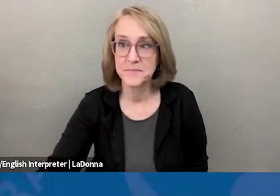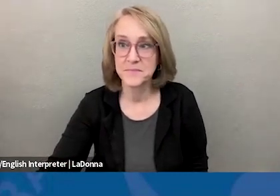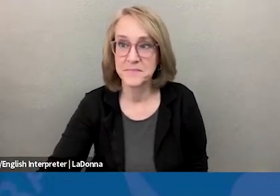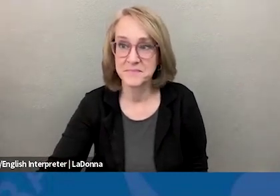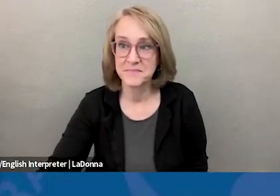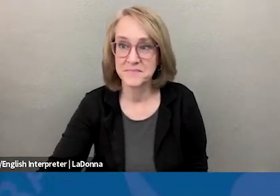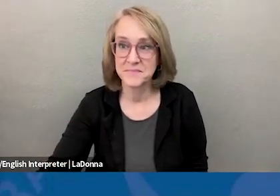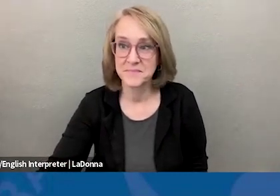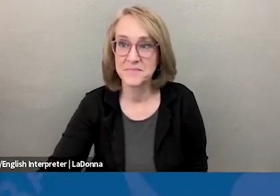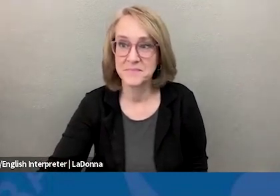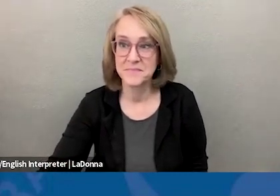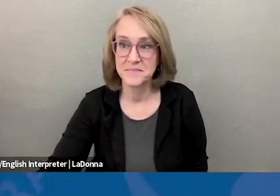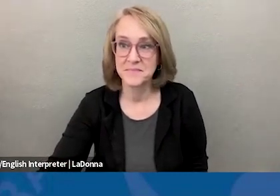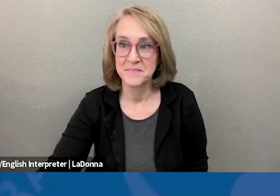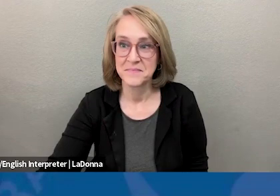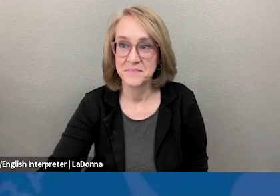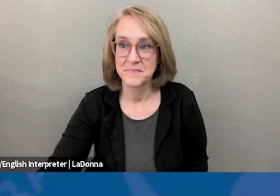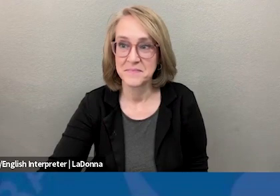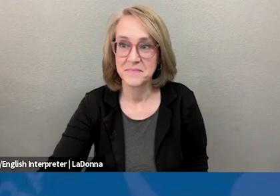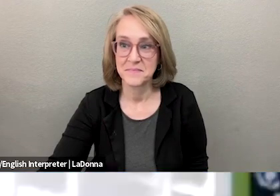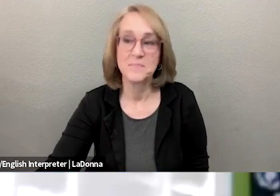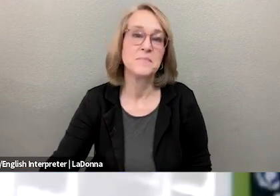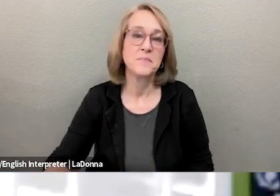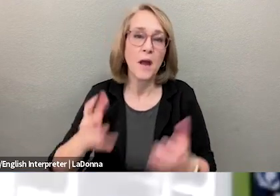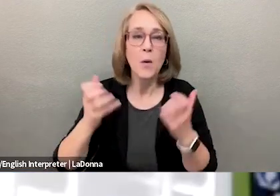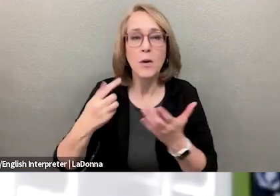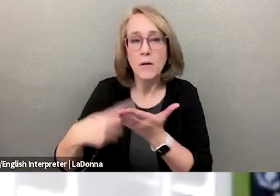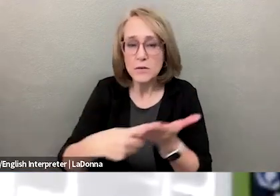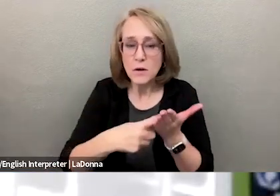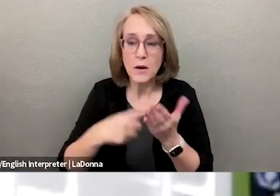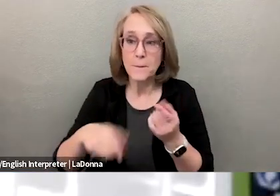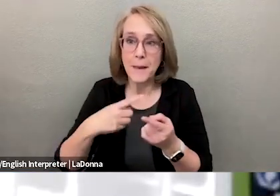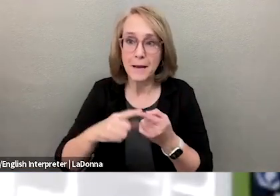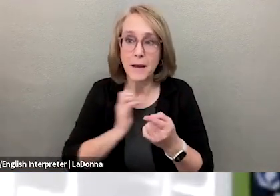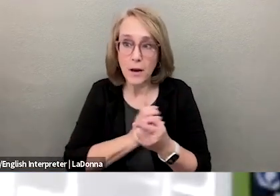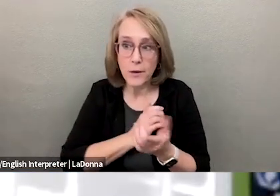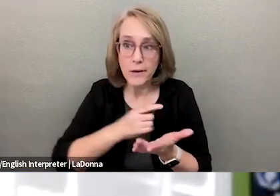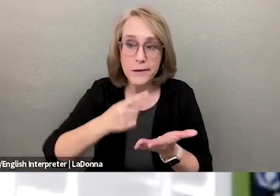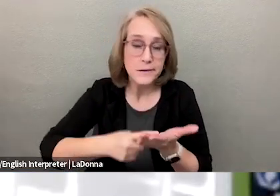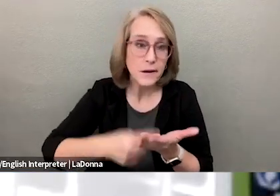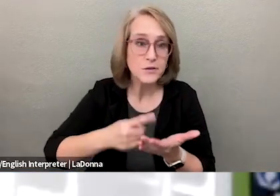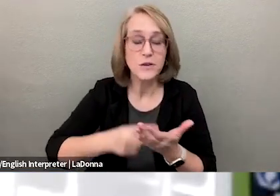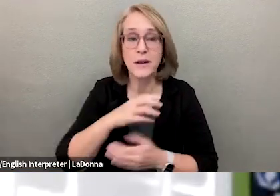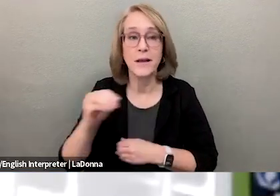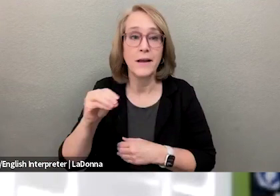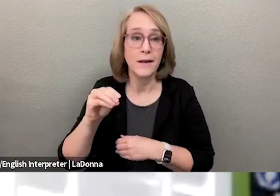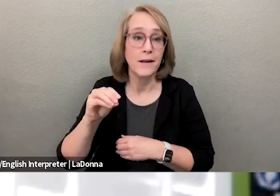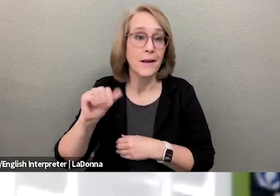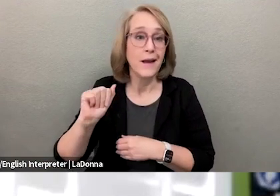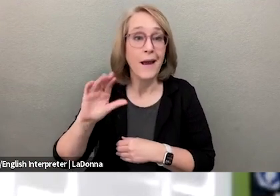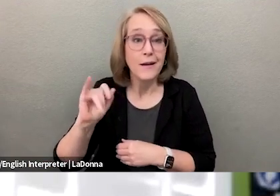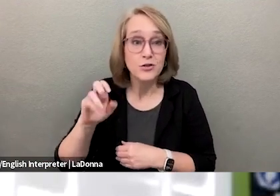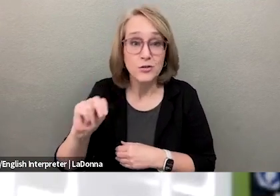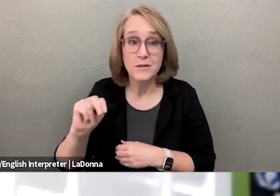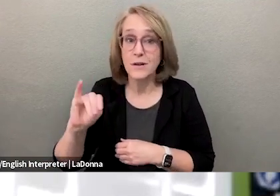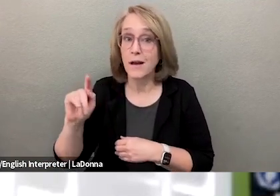just appreciate that I think as we're having our discussions and talking about action items, we're really thinking about the entire lifespan. My groups